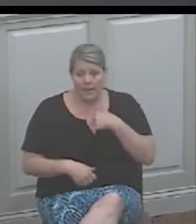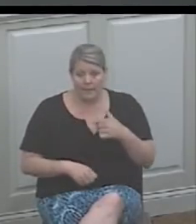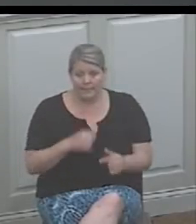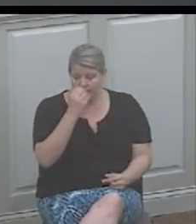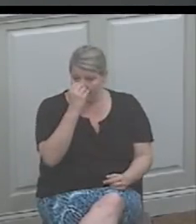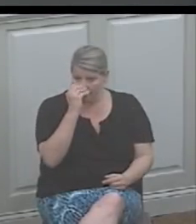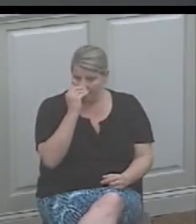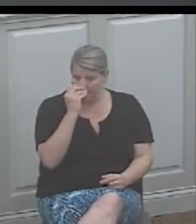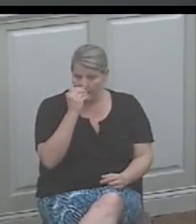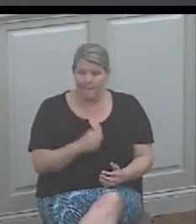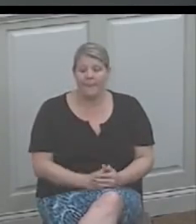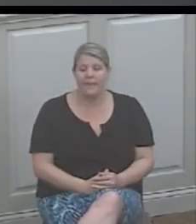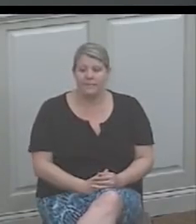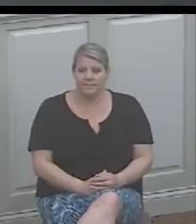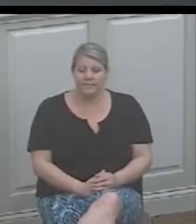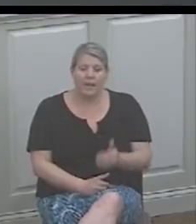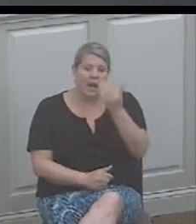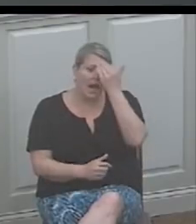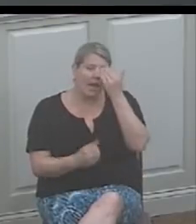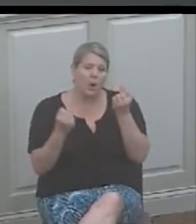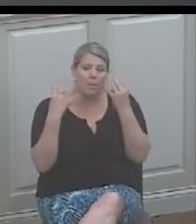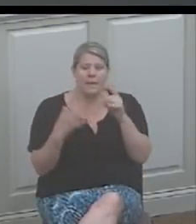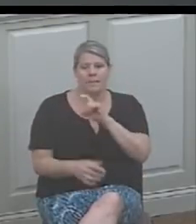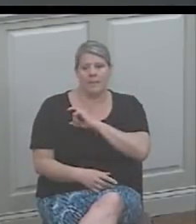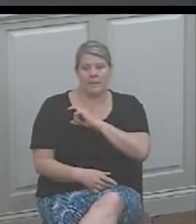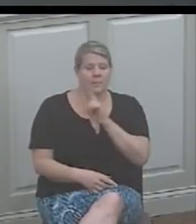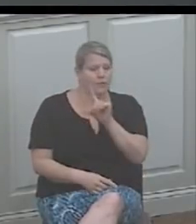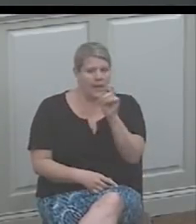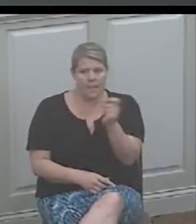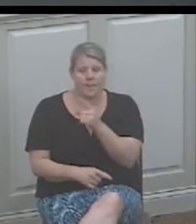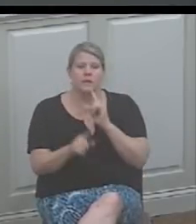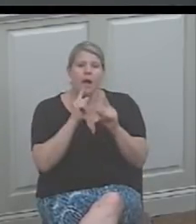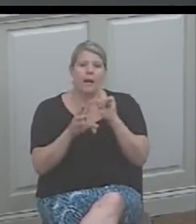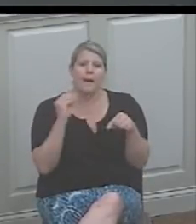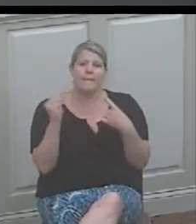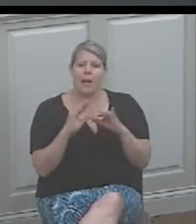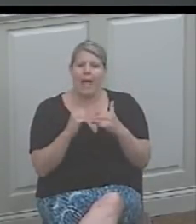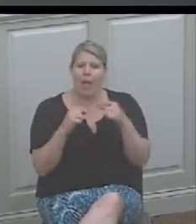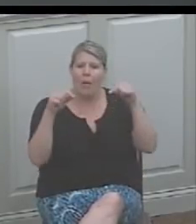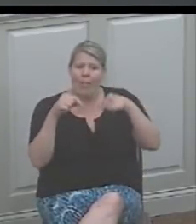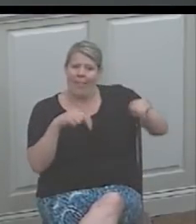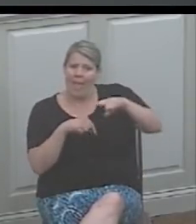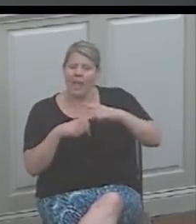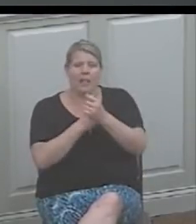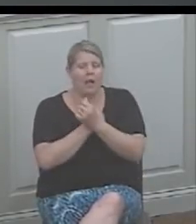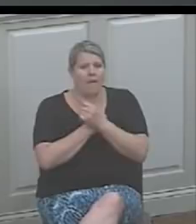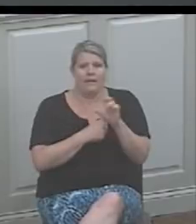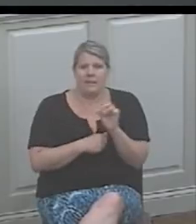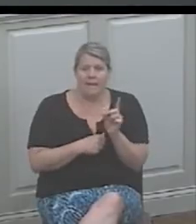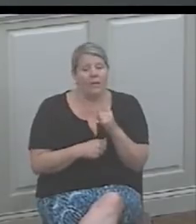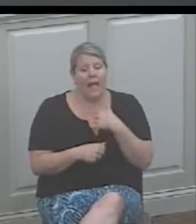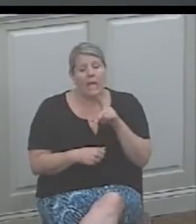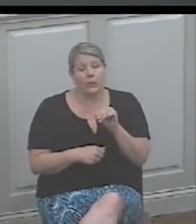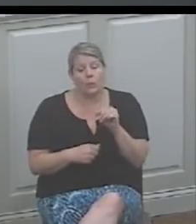Jumping back ship here now, I know a lot of officers have come up here and talked about how they love the community and stuff, and it applies to me too. I love this town.